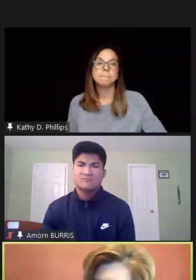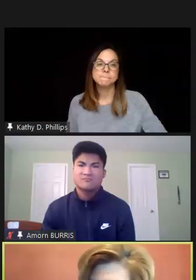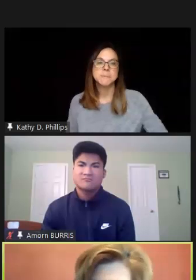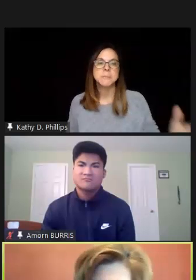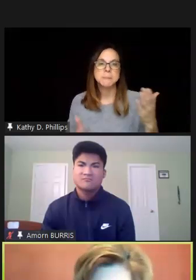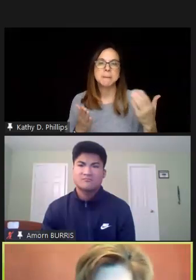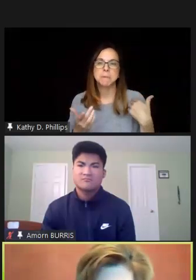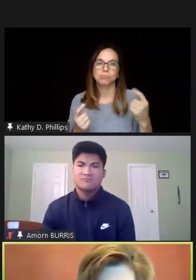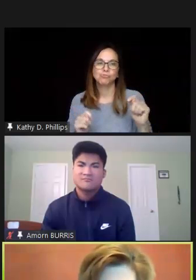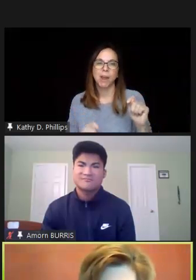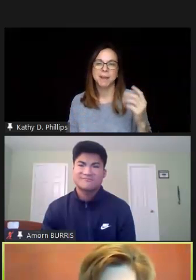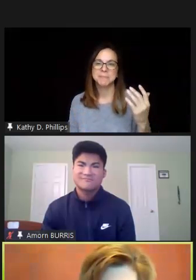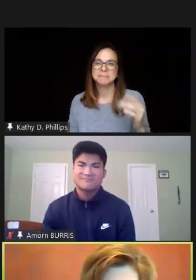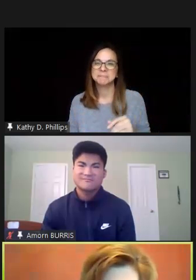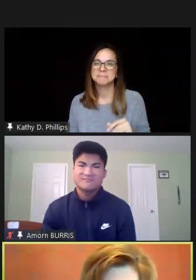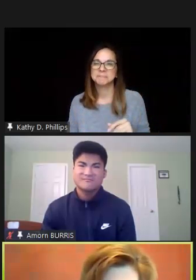Maybe.